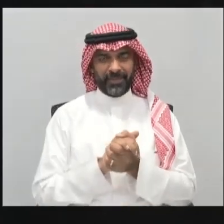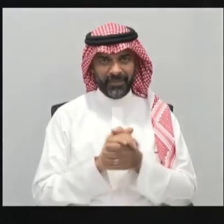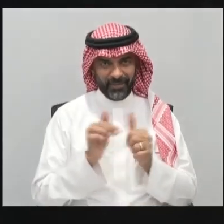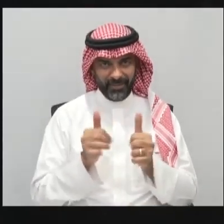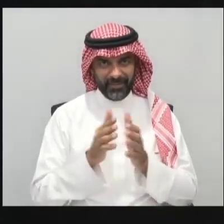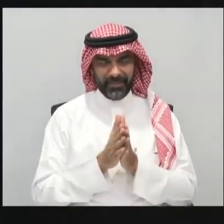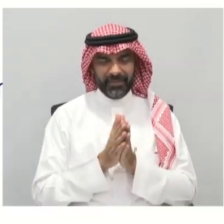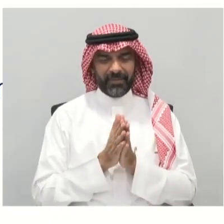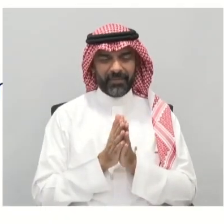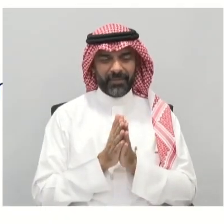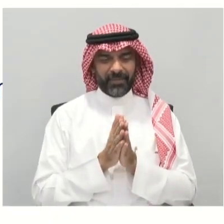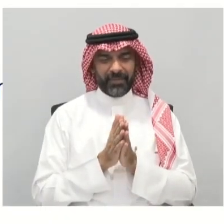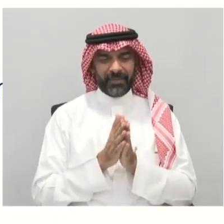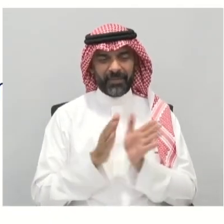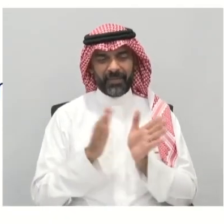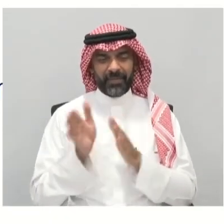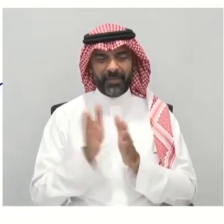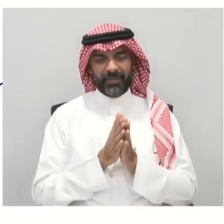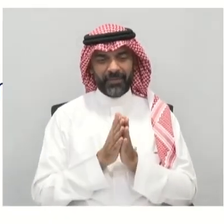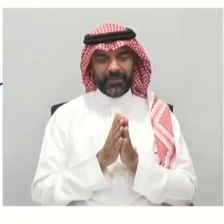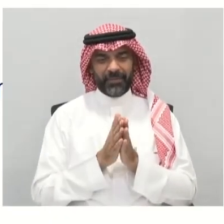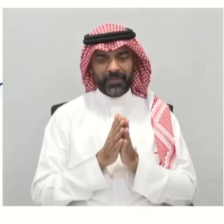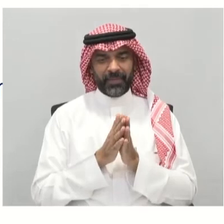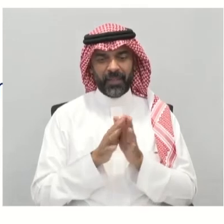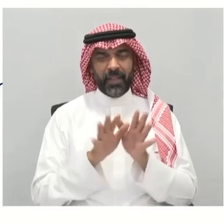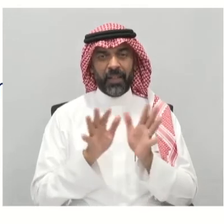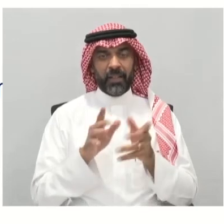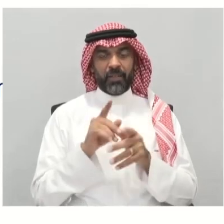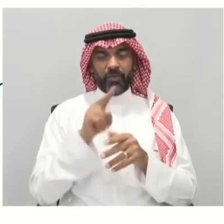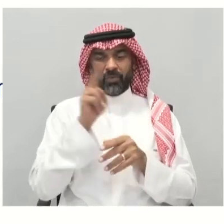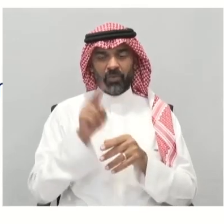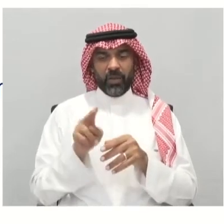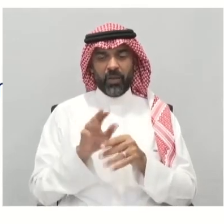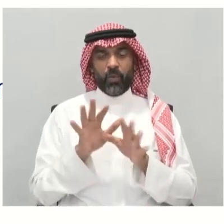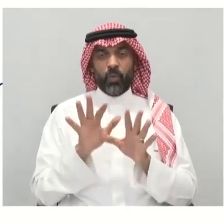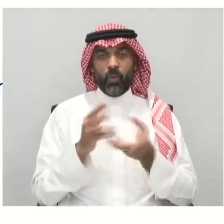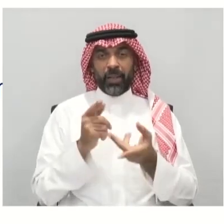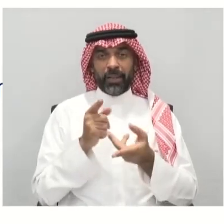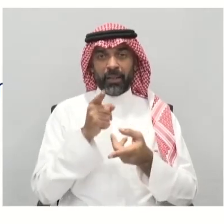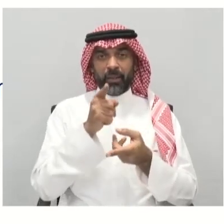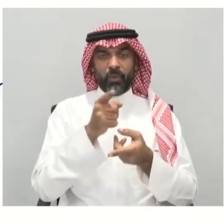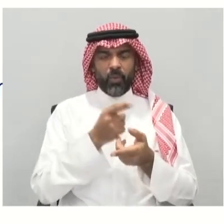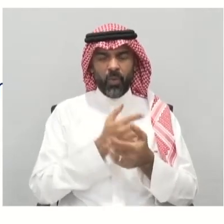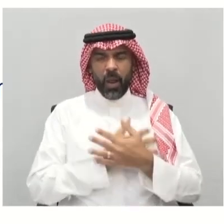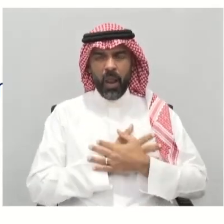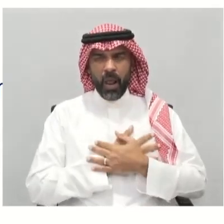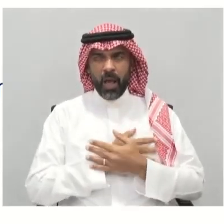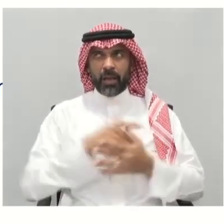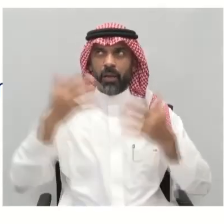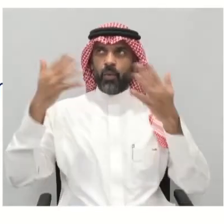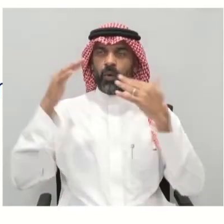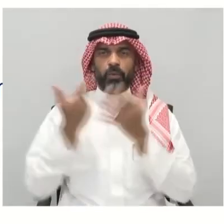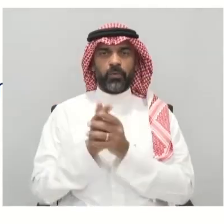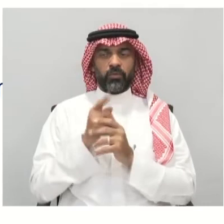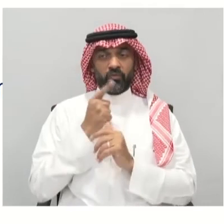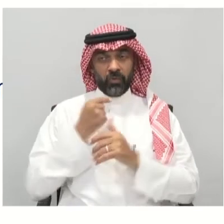right? Okay. Now, what kind of weather do you like? Do you like when it's windy? Or do you like when it's